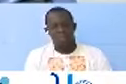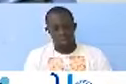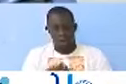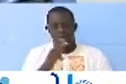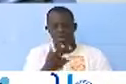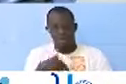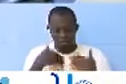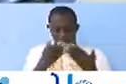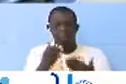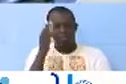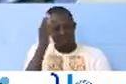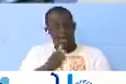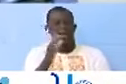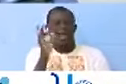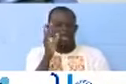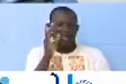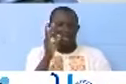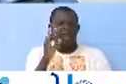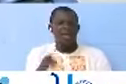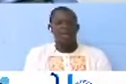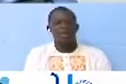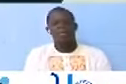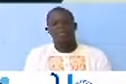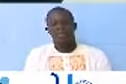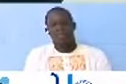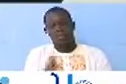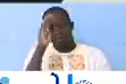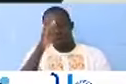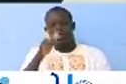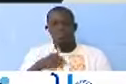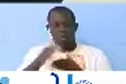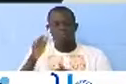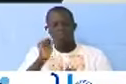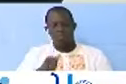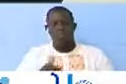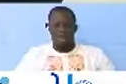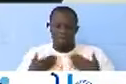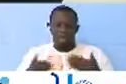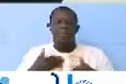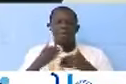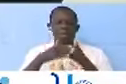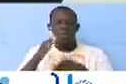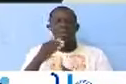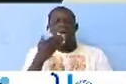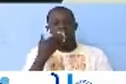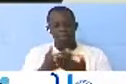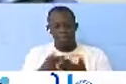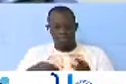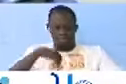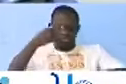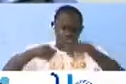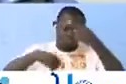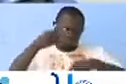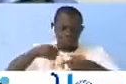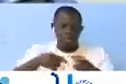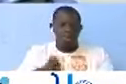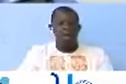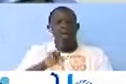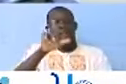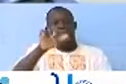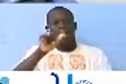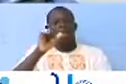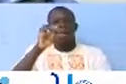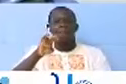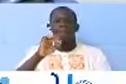straight answers by the grace of God. Thank you very much. I would really appreciate that. Barabake obe diala nyela. Please continue. Tenteng Lamin Dabo from Tango from